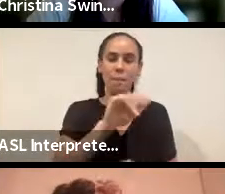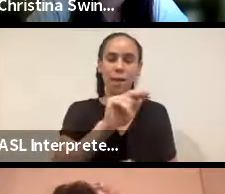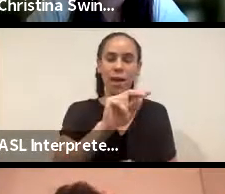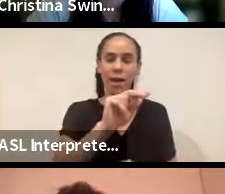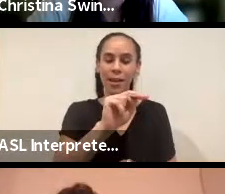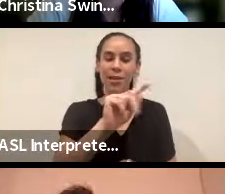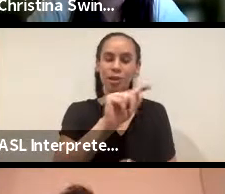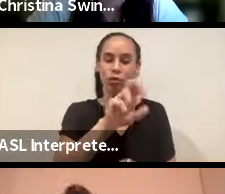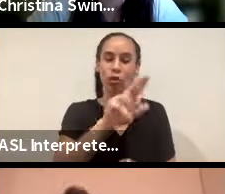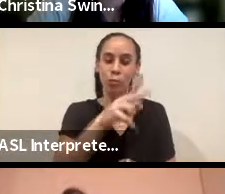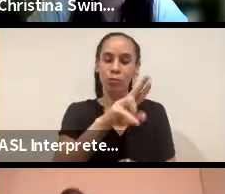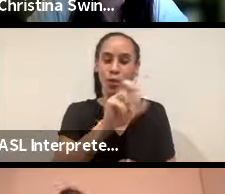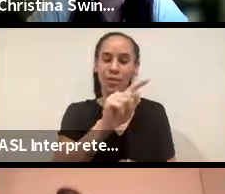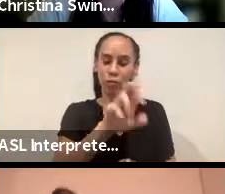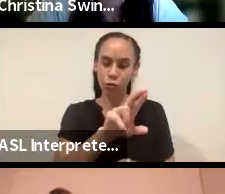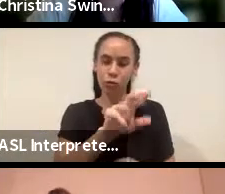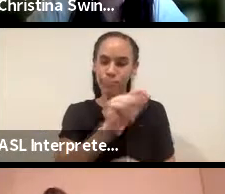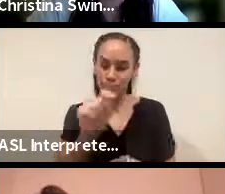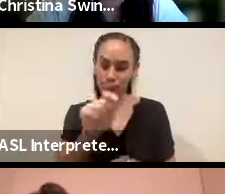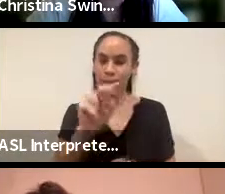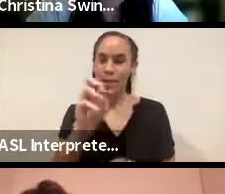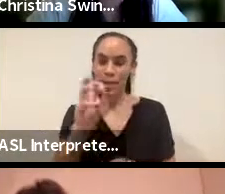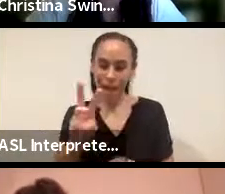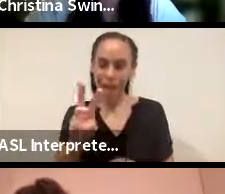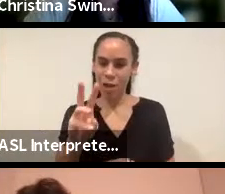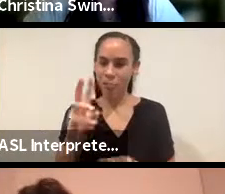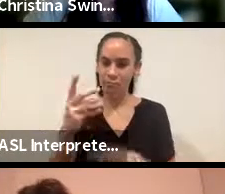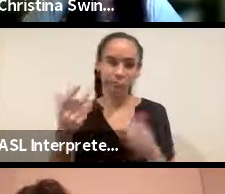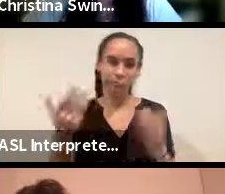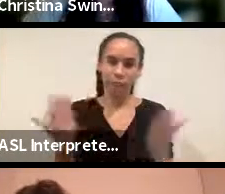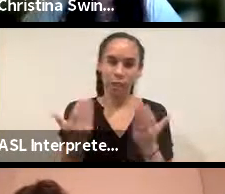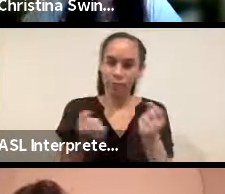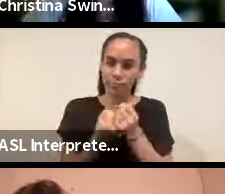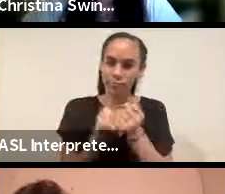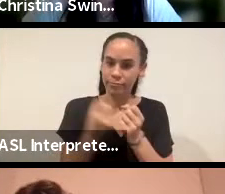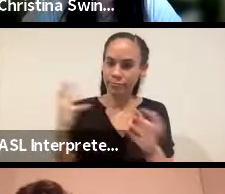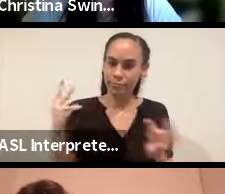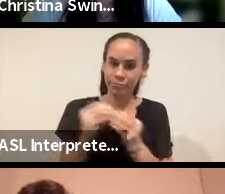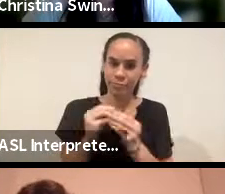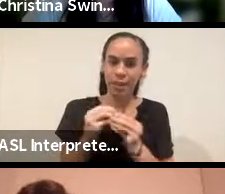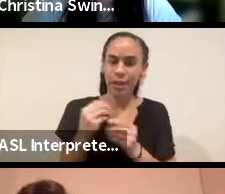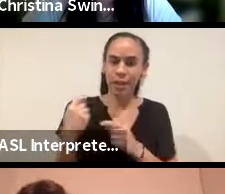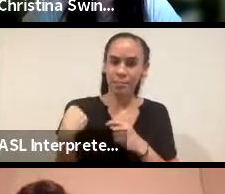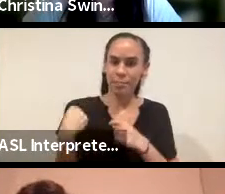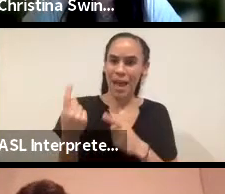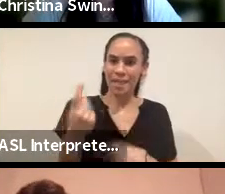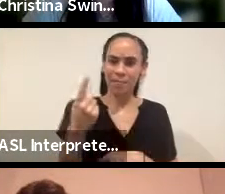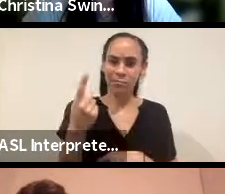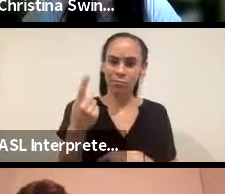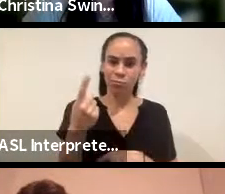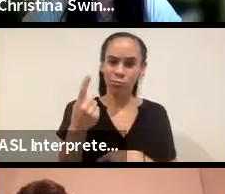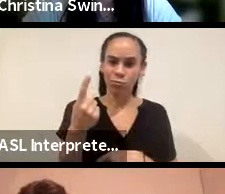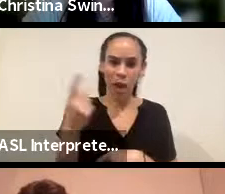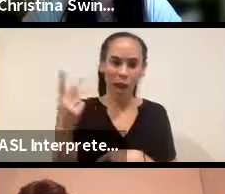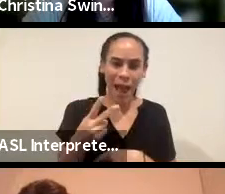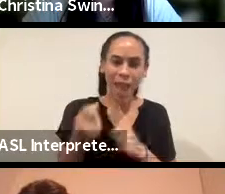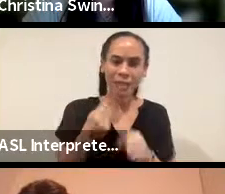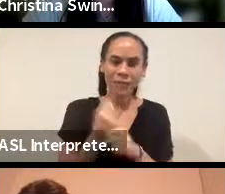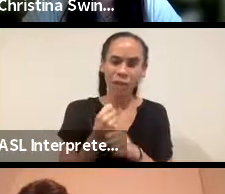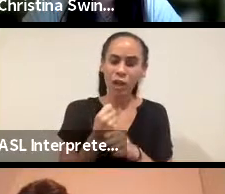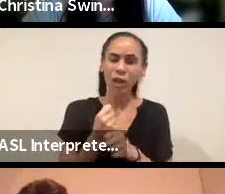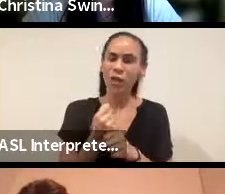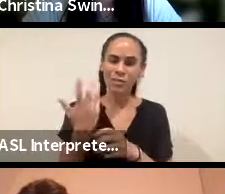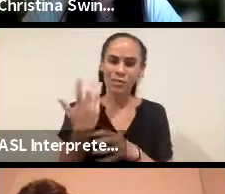over the last year and a half. And sometimes this work is, mutual allyship too, is